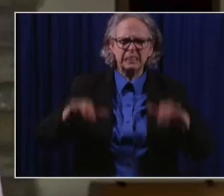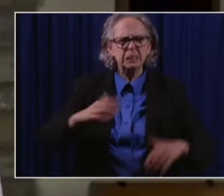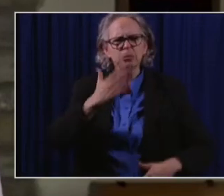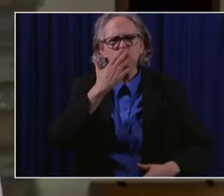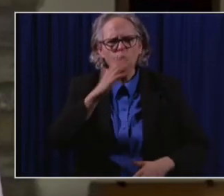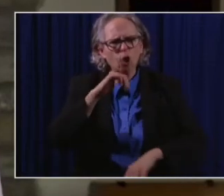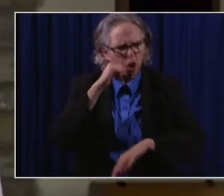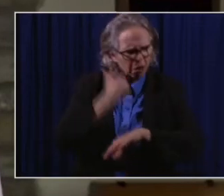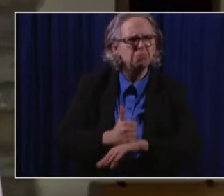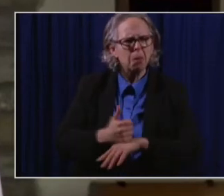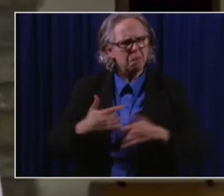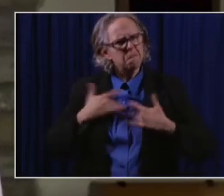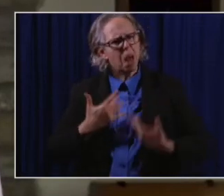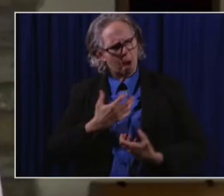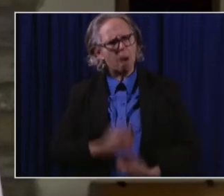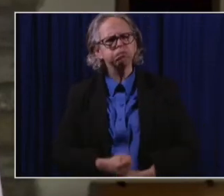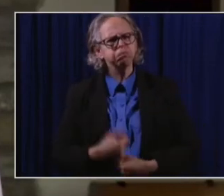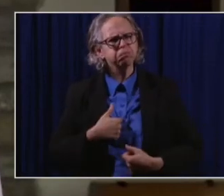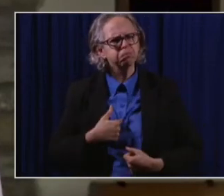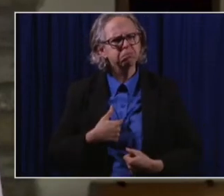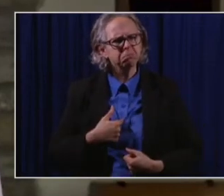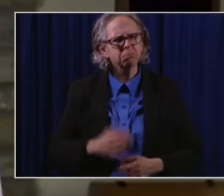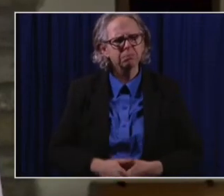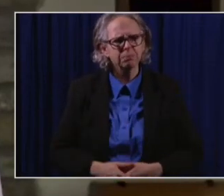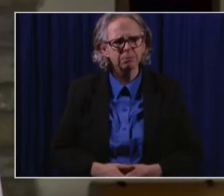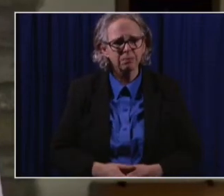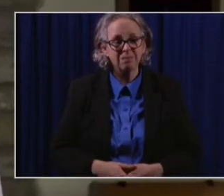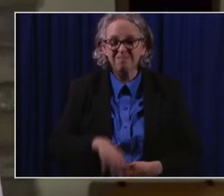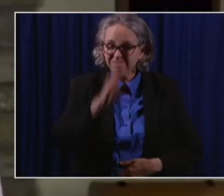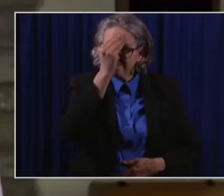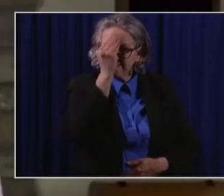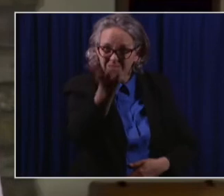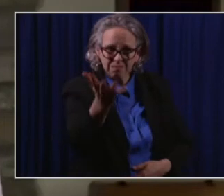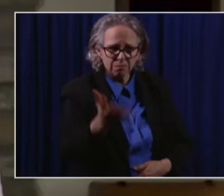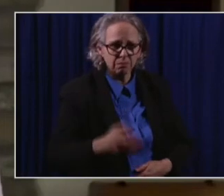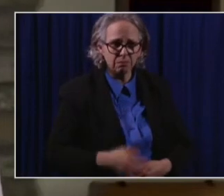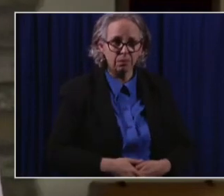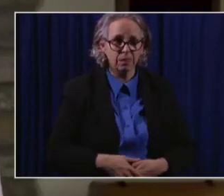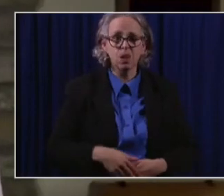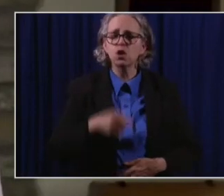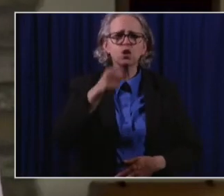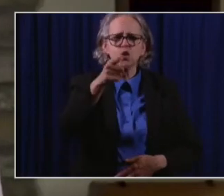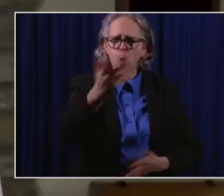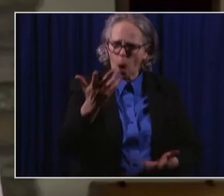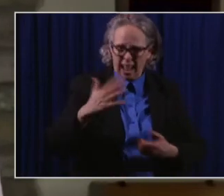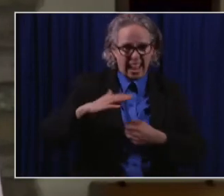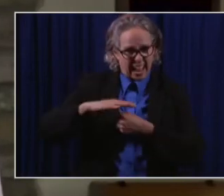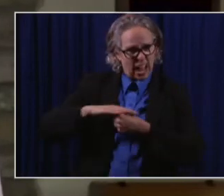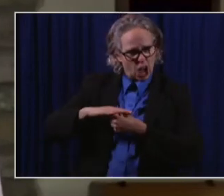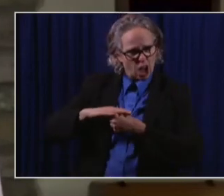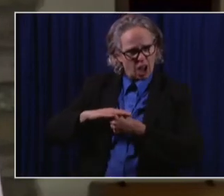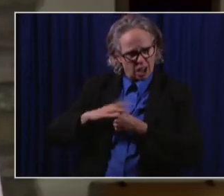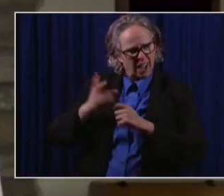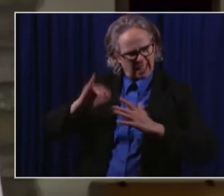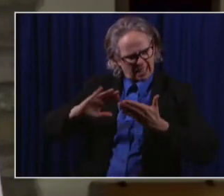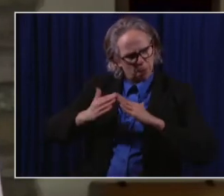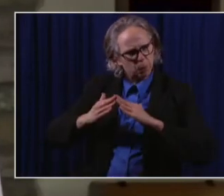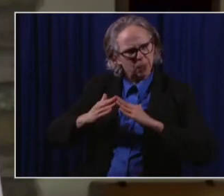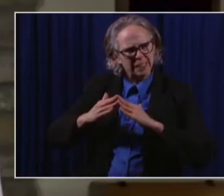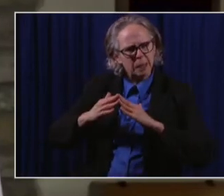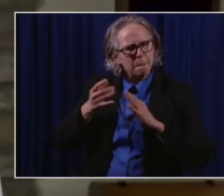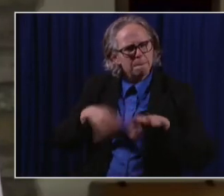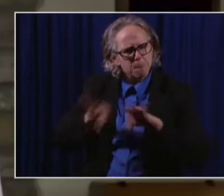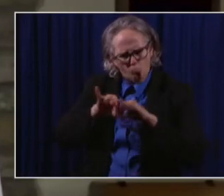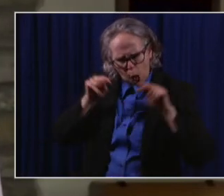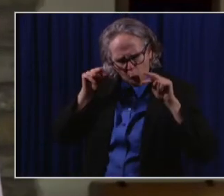We also tell people to look at the number of cases in that community. That's very, very important. As you heard one of the doctors talk